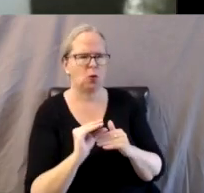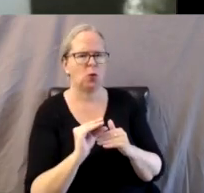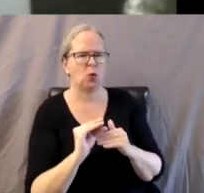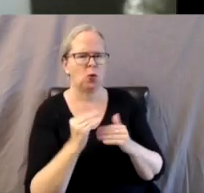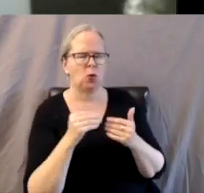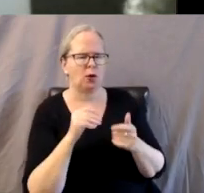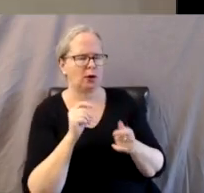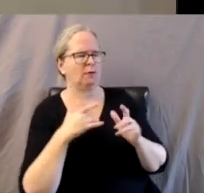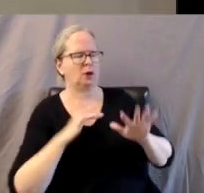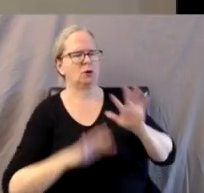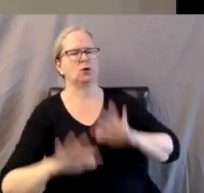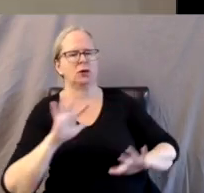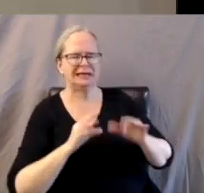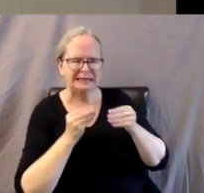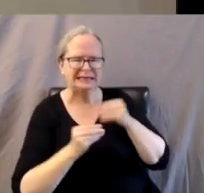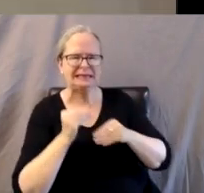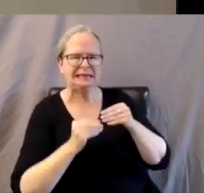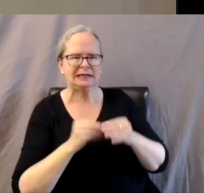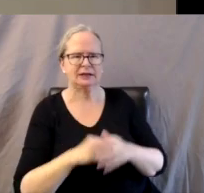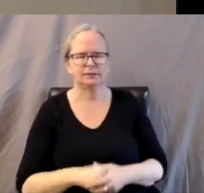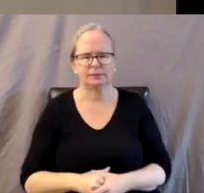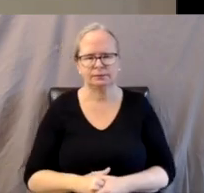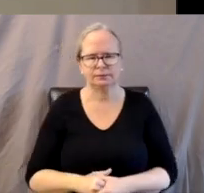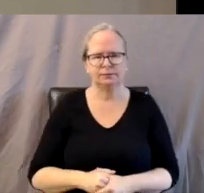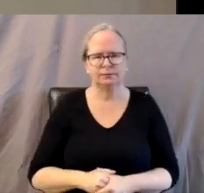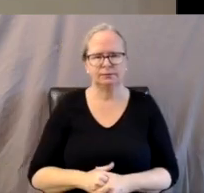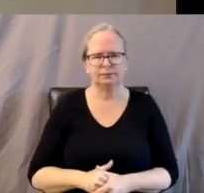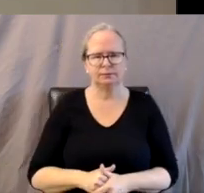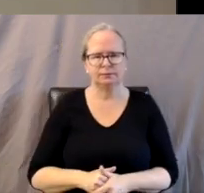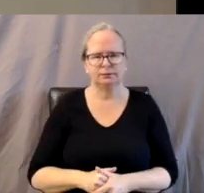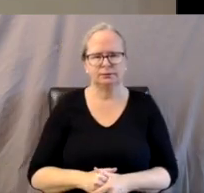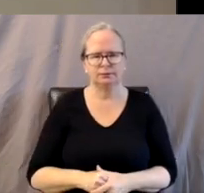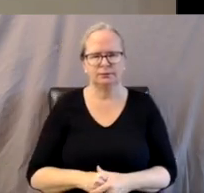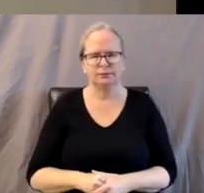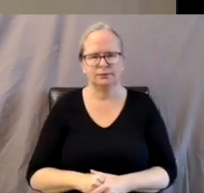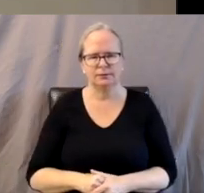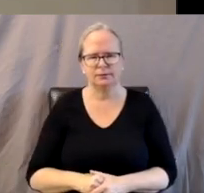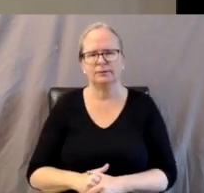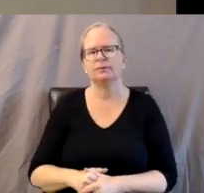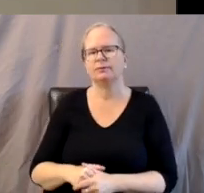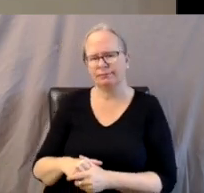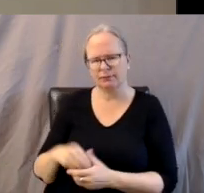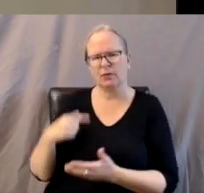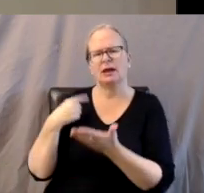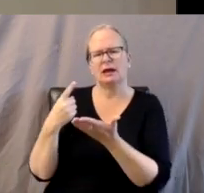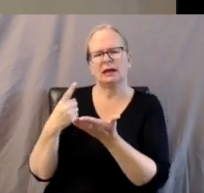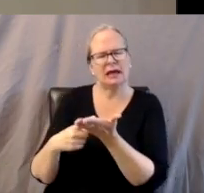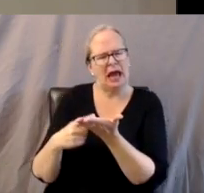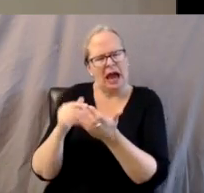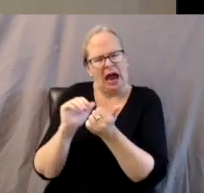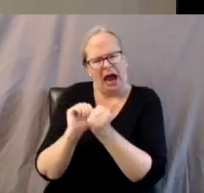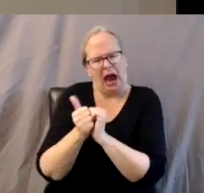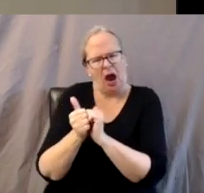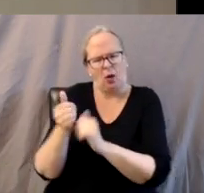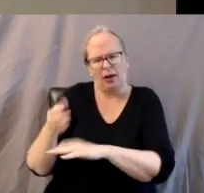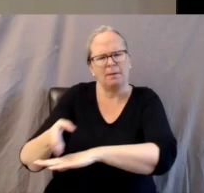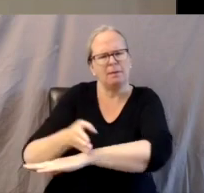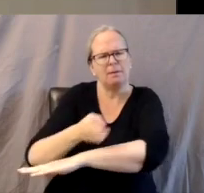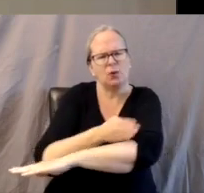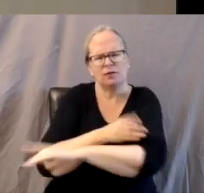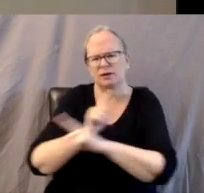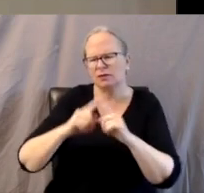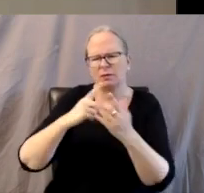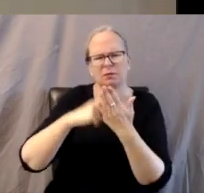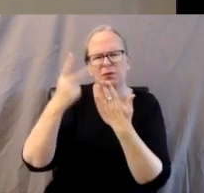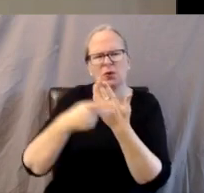So we talked about like improving on those income support programs that are available now.